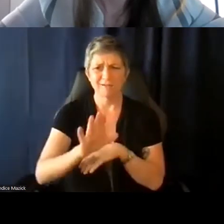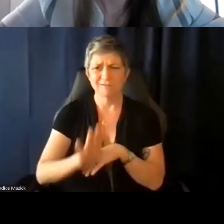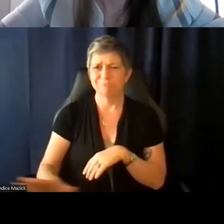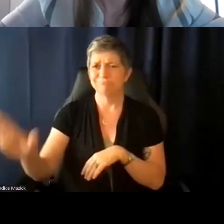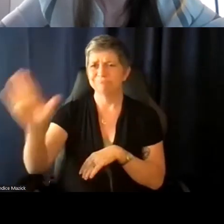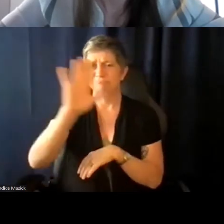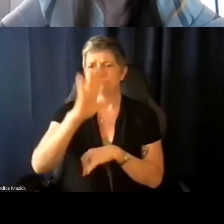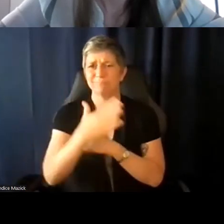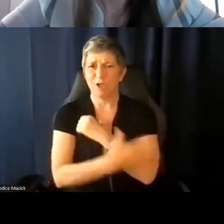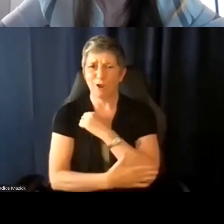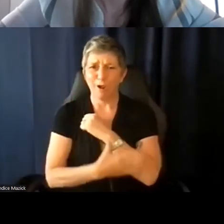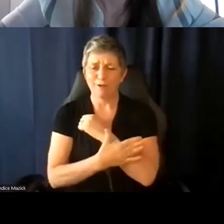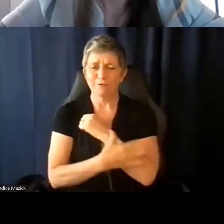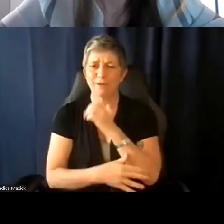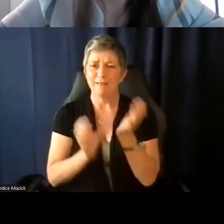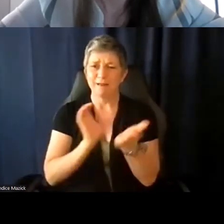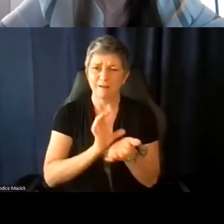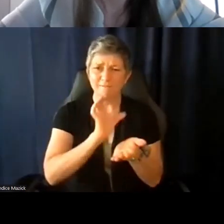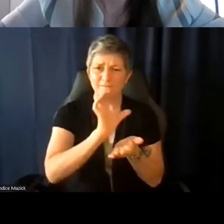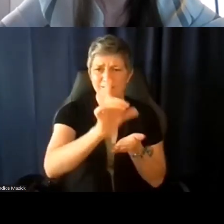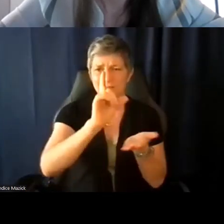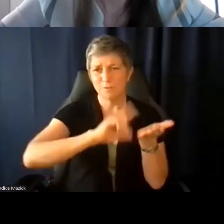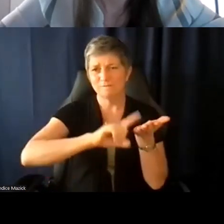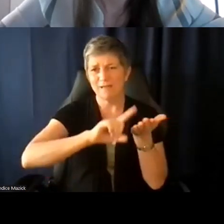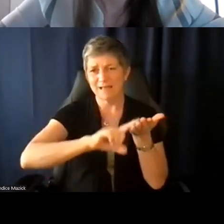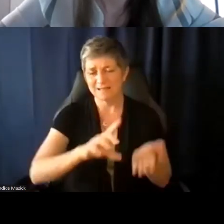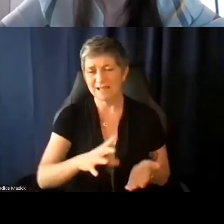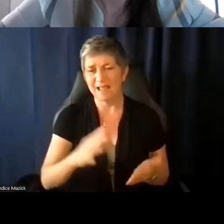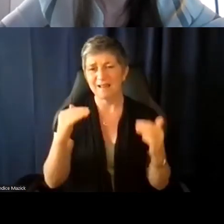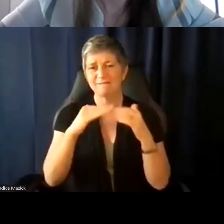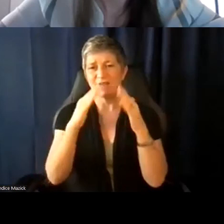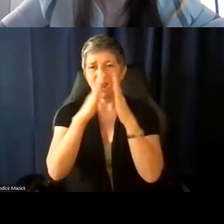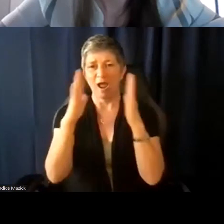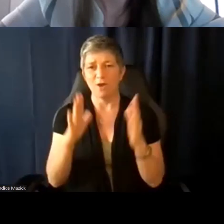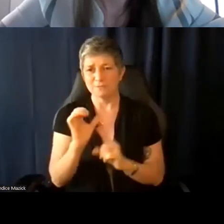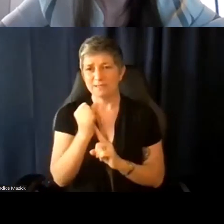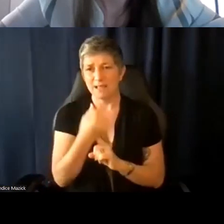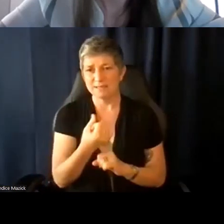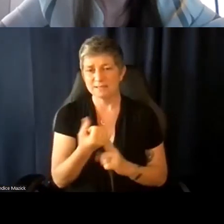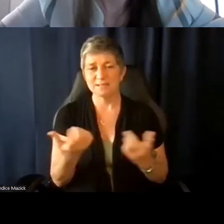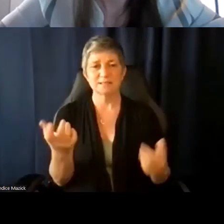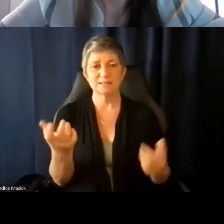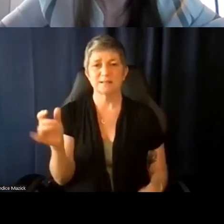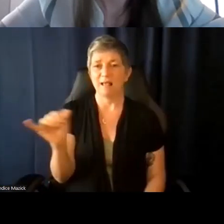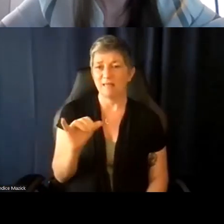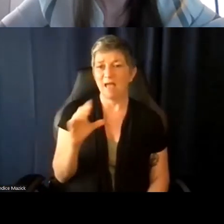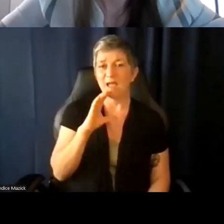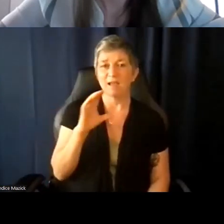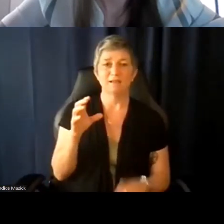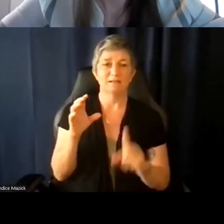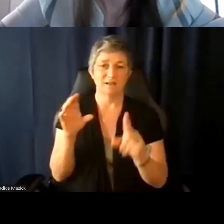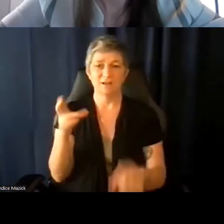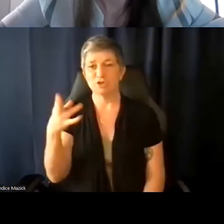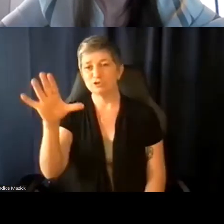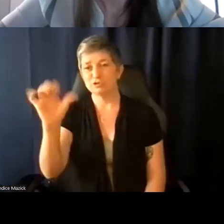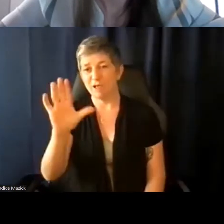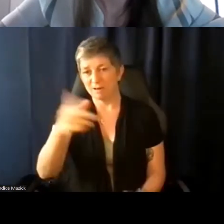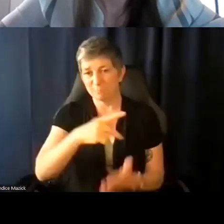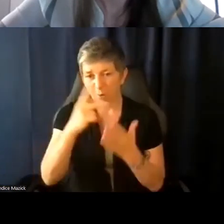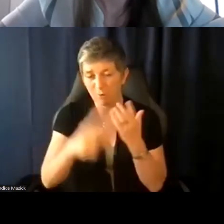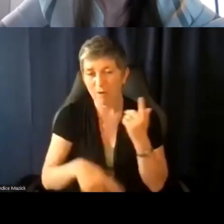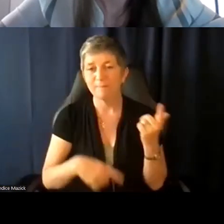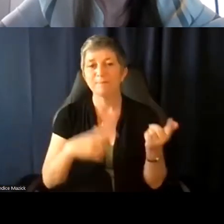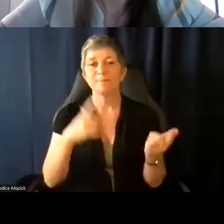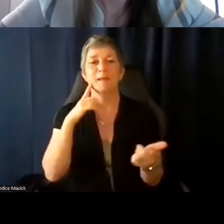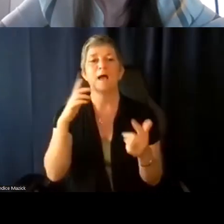are funded to investigate fair housing cases, like Kashana's program, like the Equal Rights Center